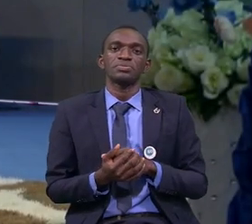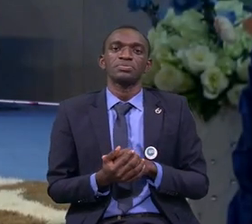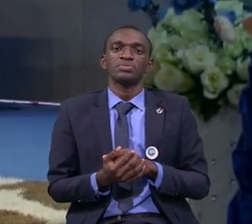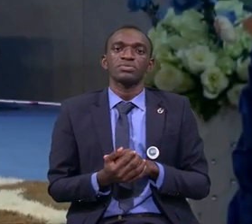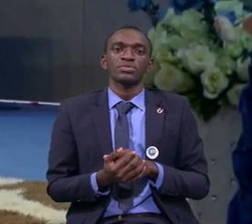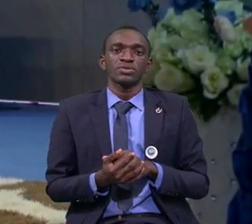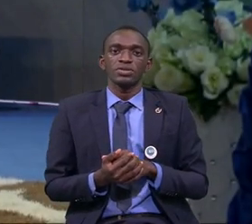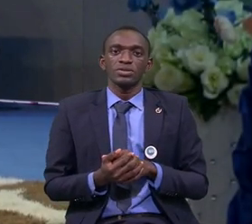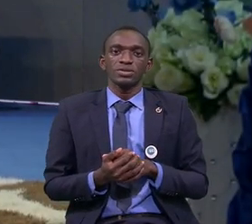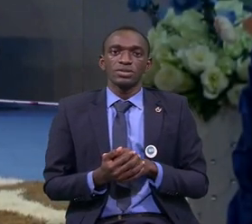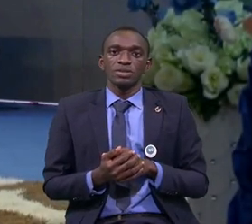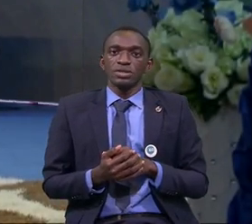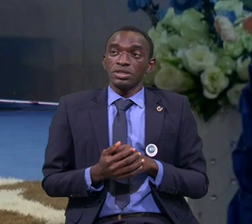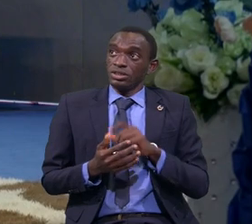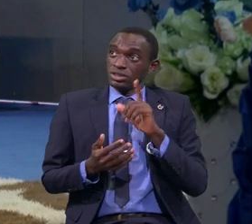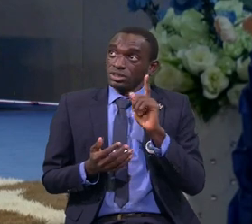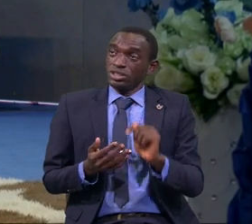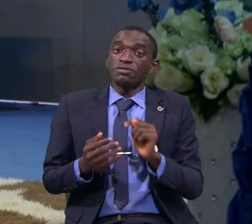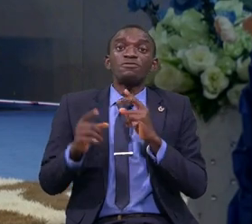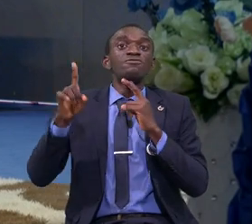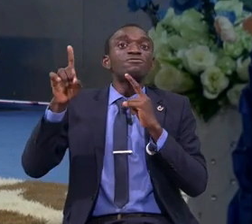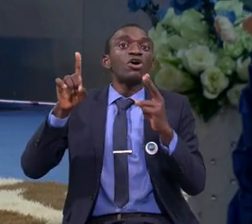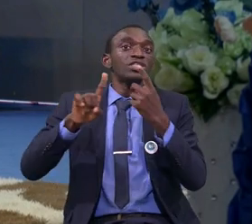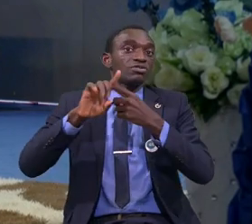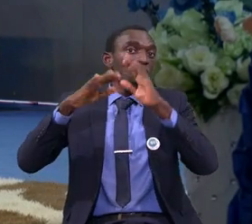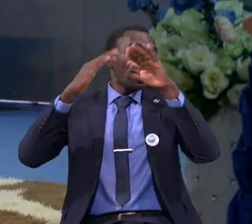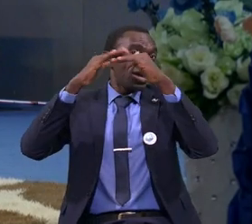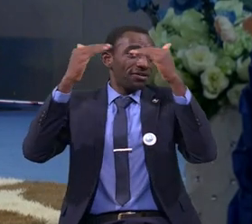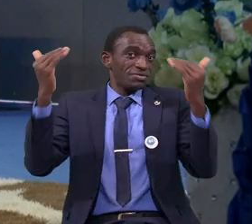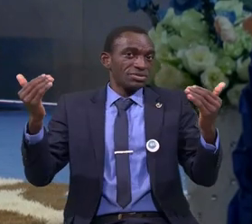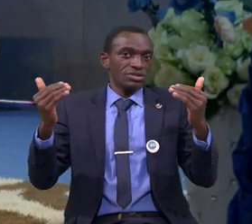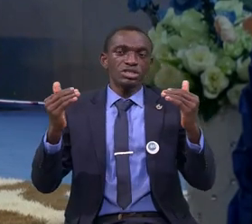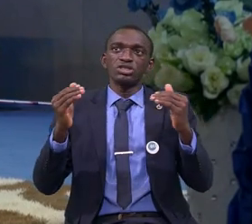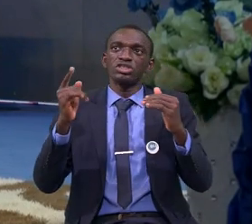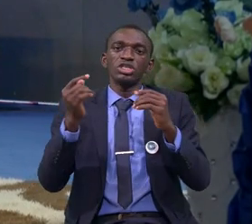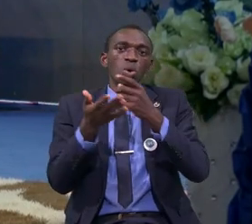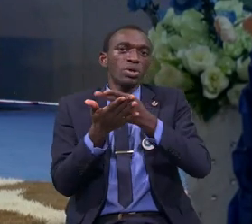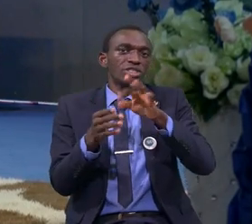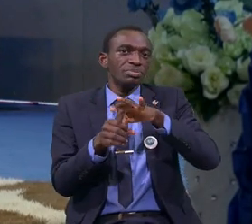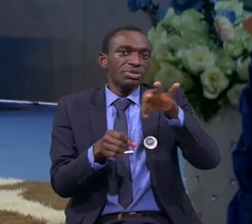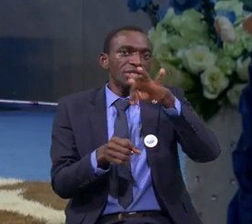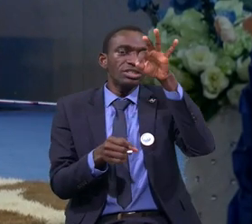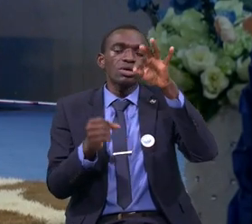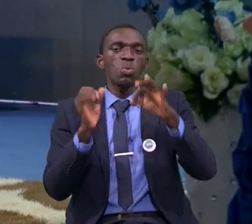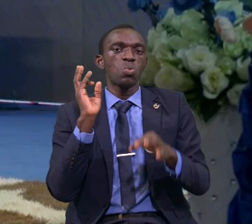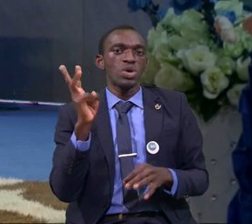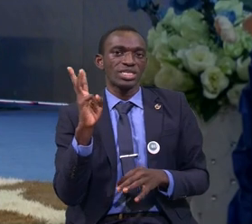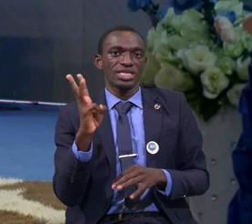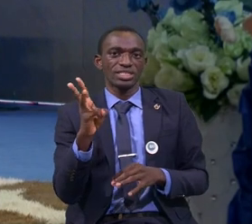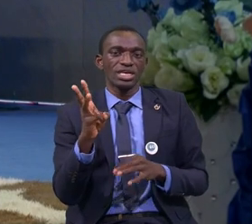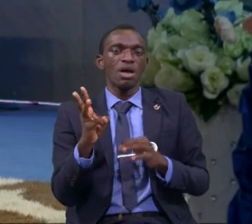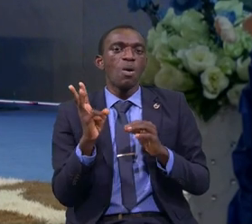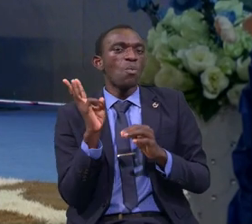A voice from heaven. The witness of the Spirit of God. Bearing witness with